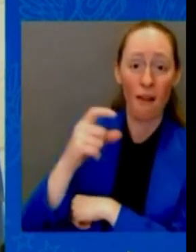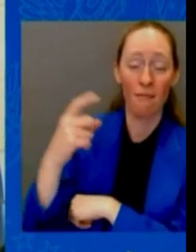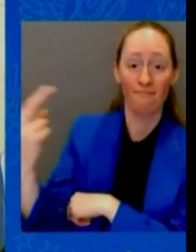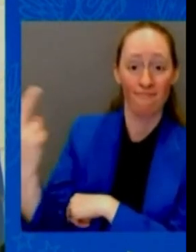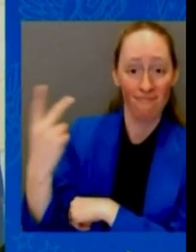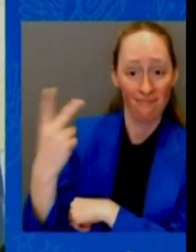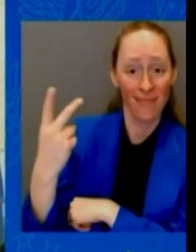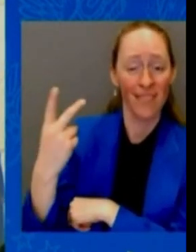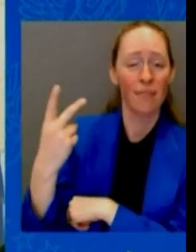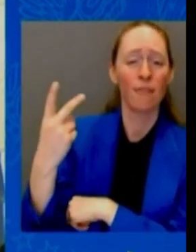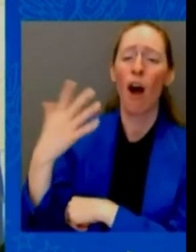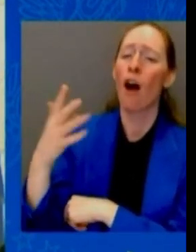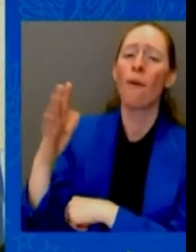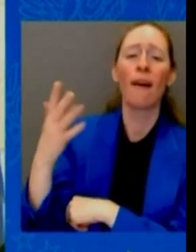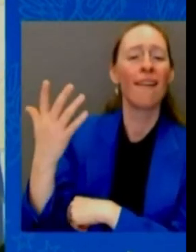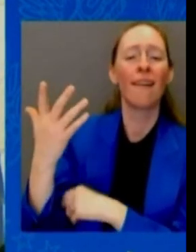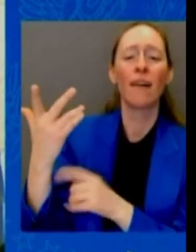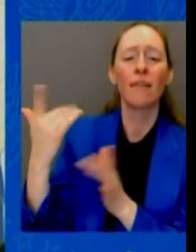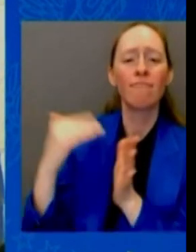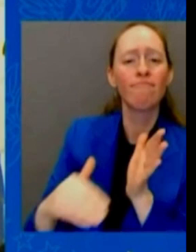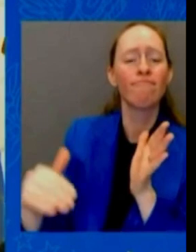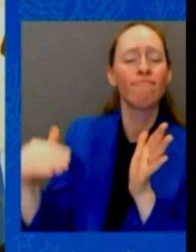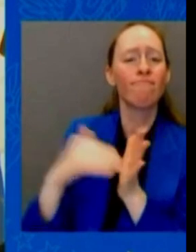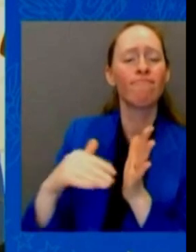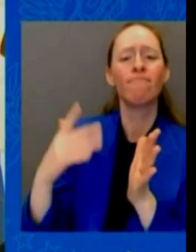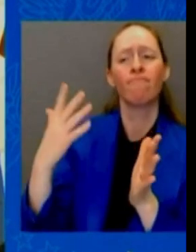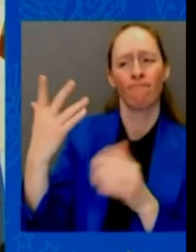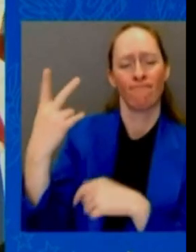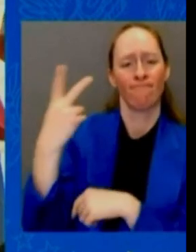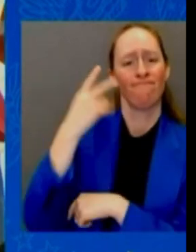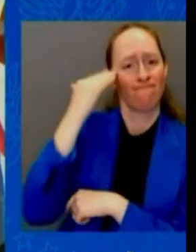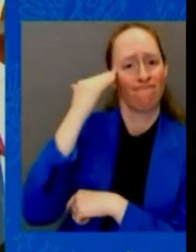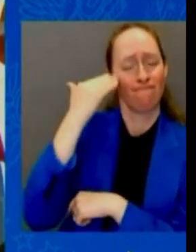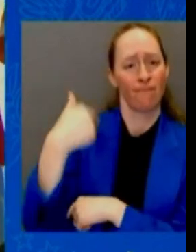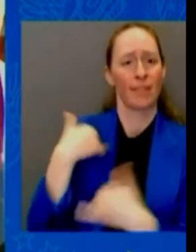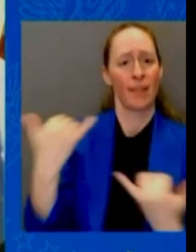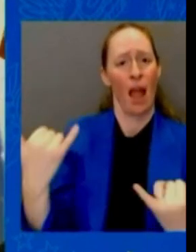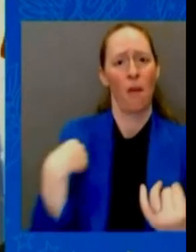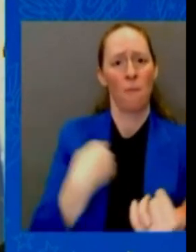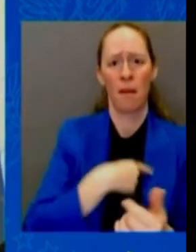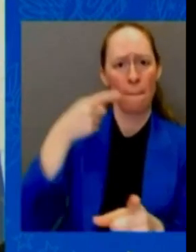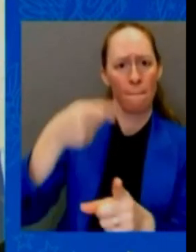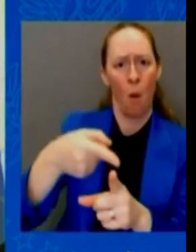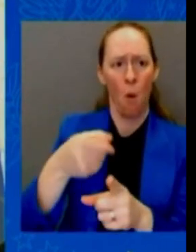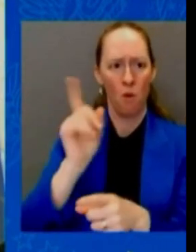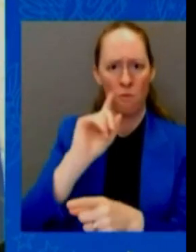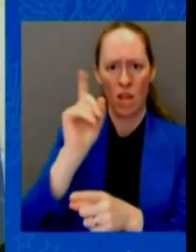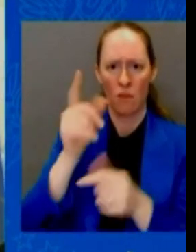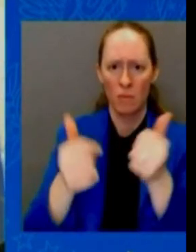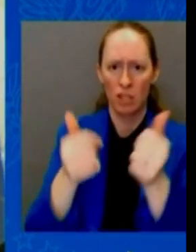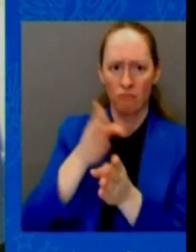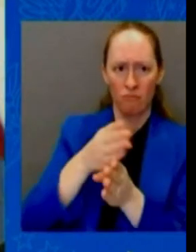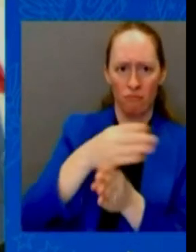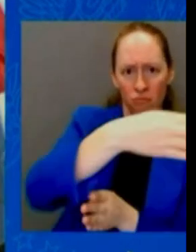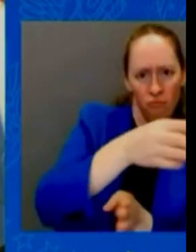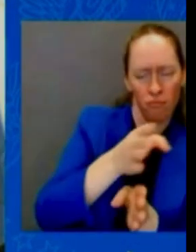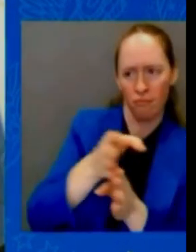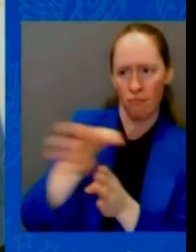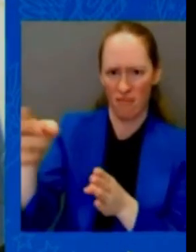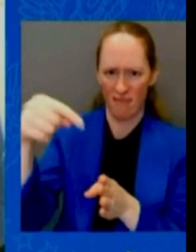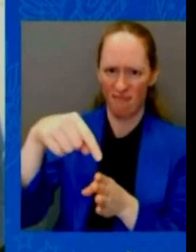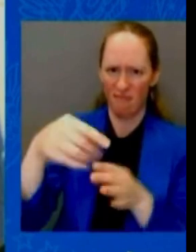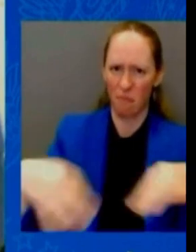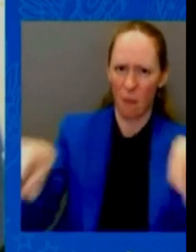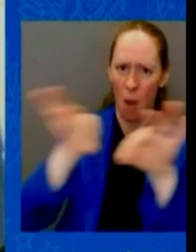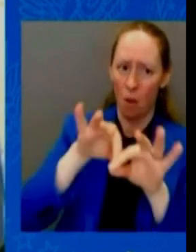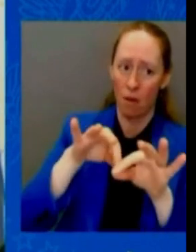the choices we make today and in the years ahead will determine the course of our world for decades to